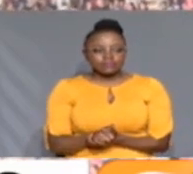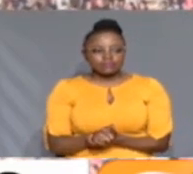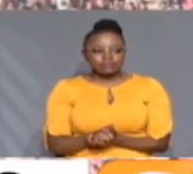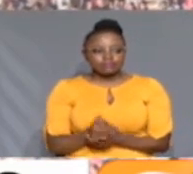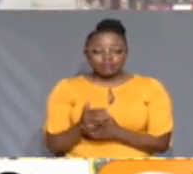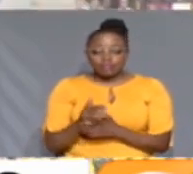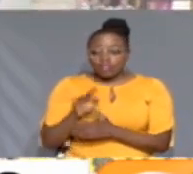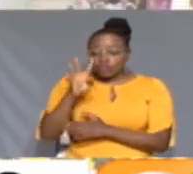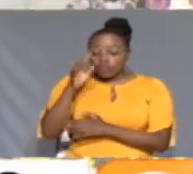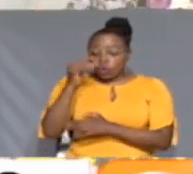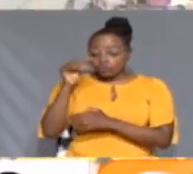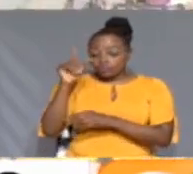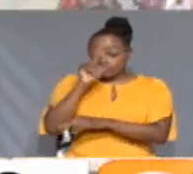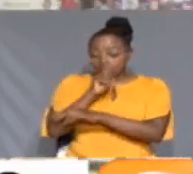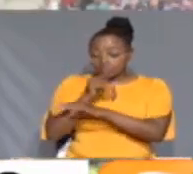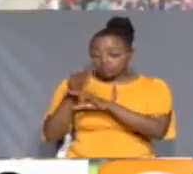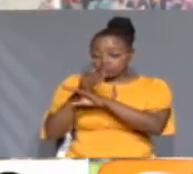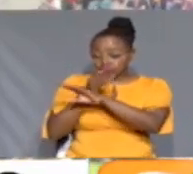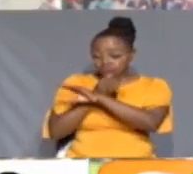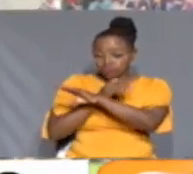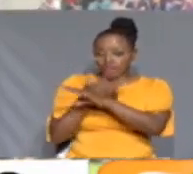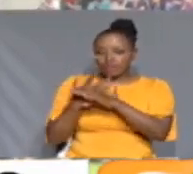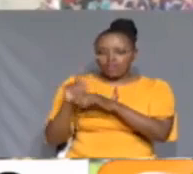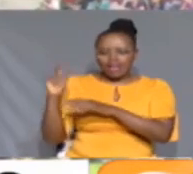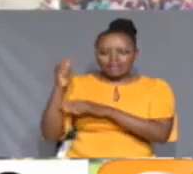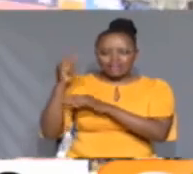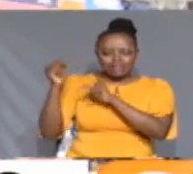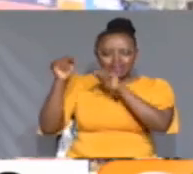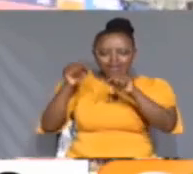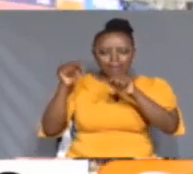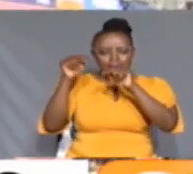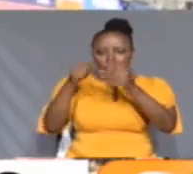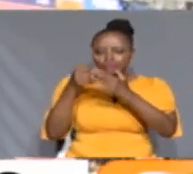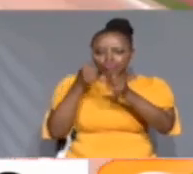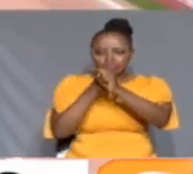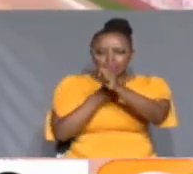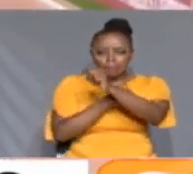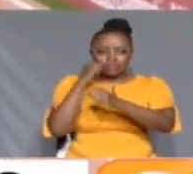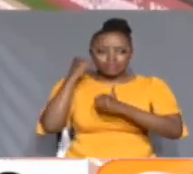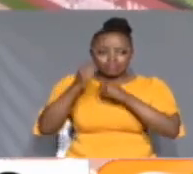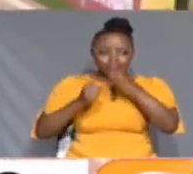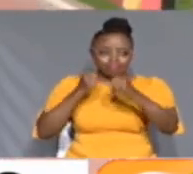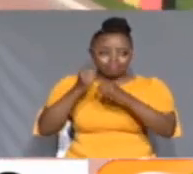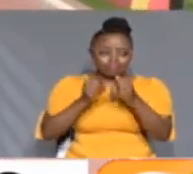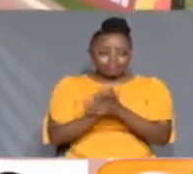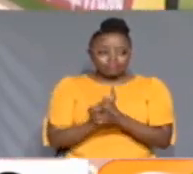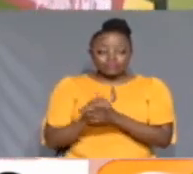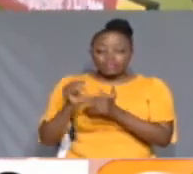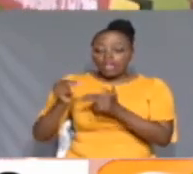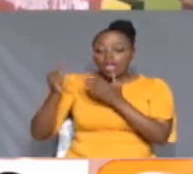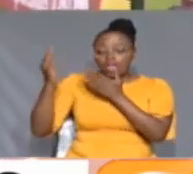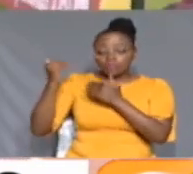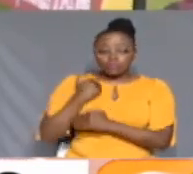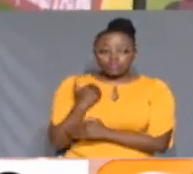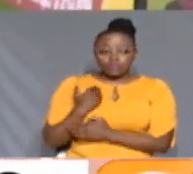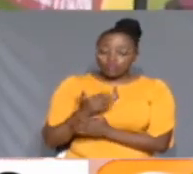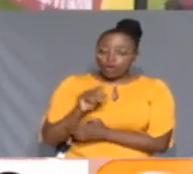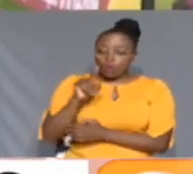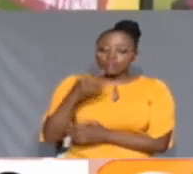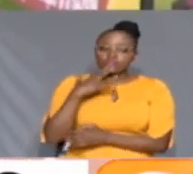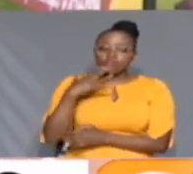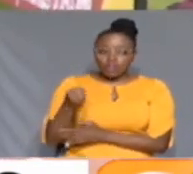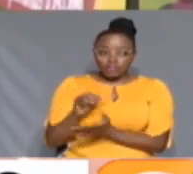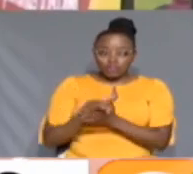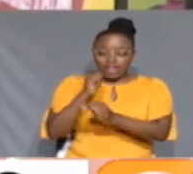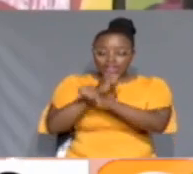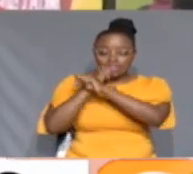The last 4 days of the championship have seen Kenyans come out in their thousands to cheer their athletes. They had high expectations with the 1500 meters where